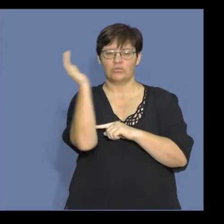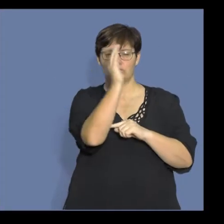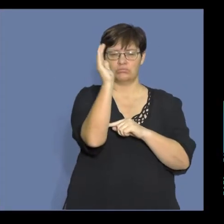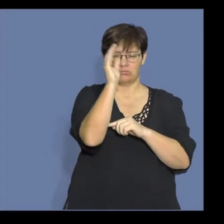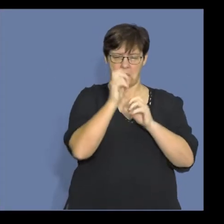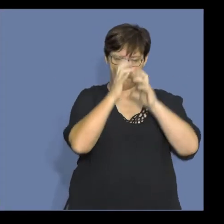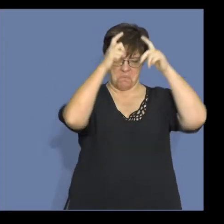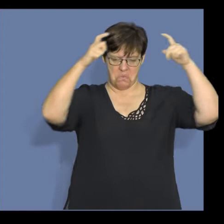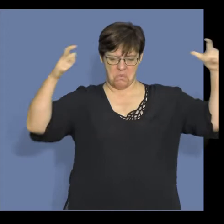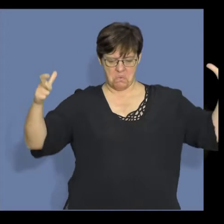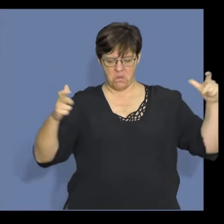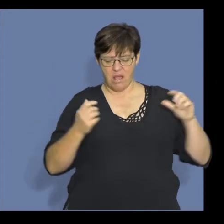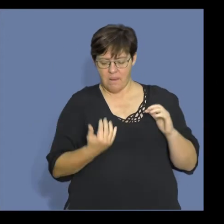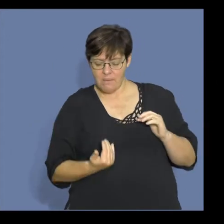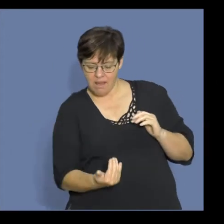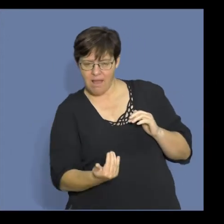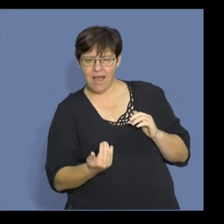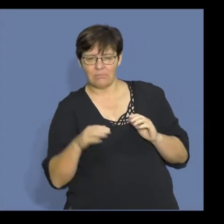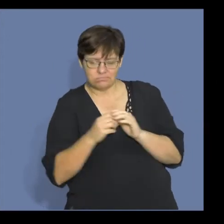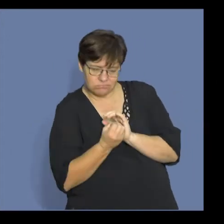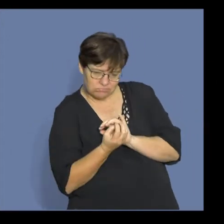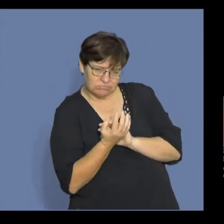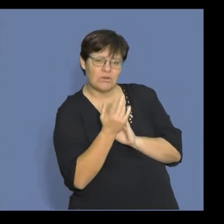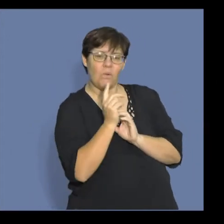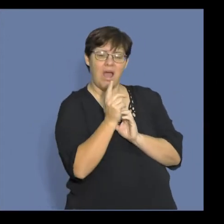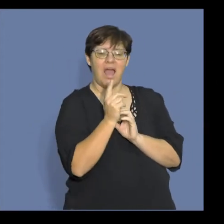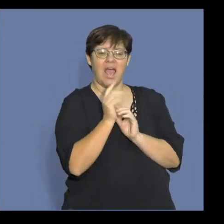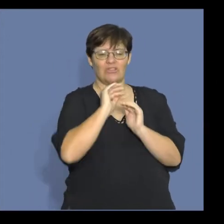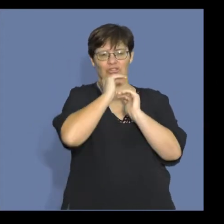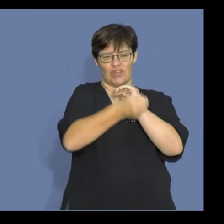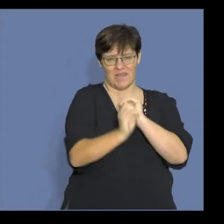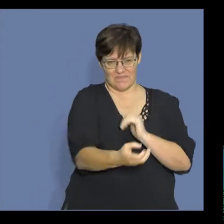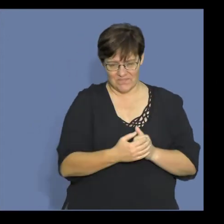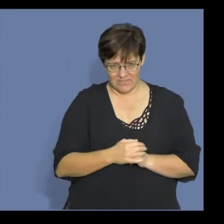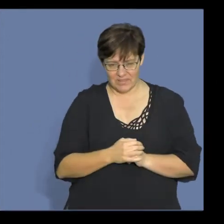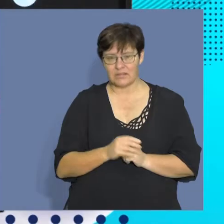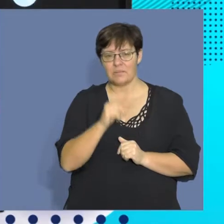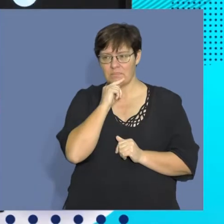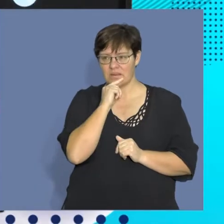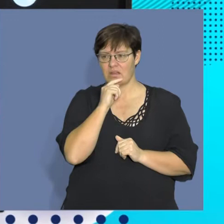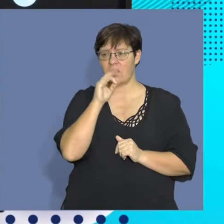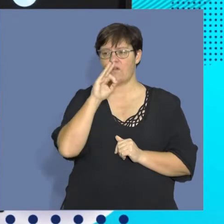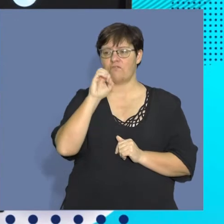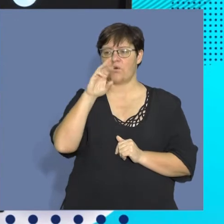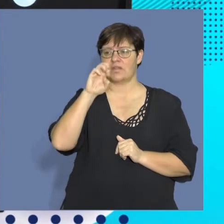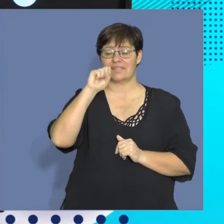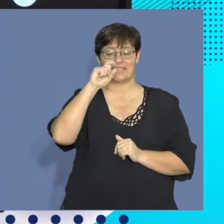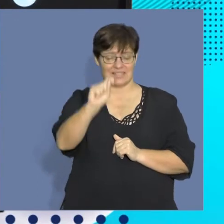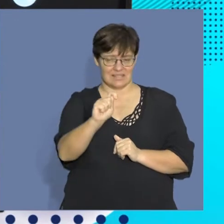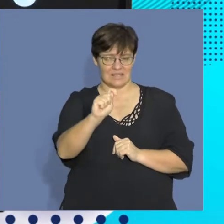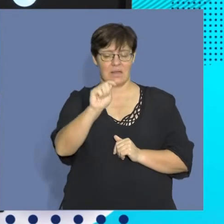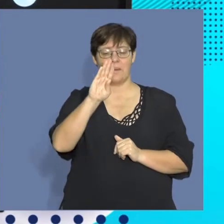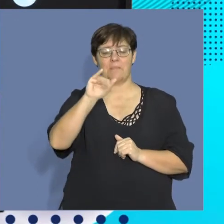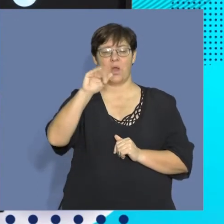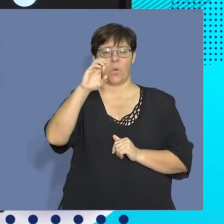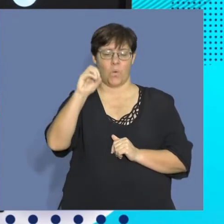the shaded plants are covered below by the tall trees that are up. So this would be a forest biome where